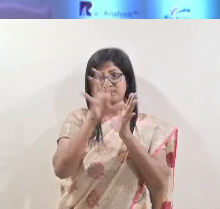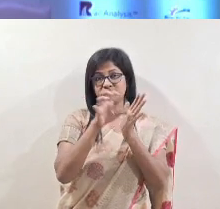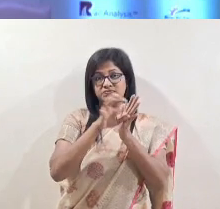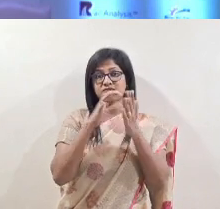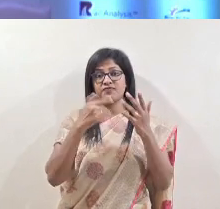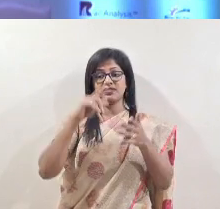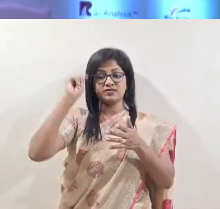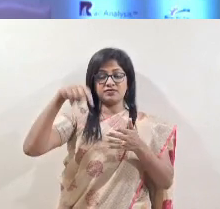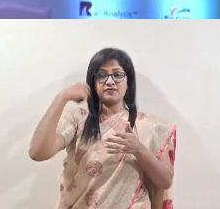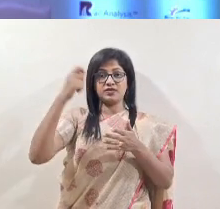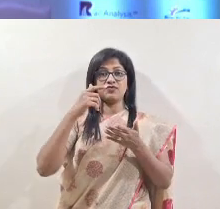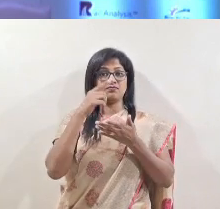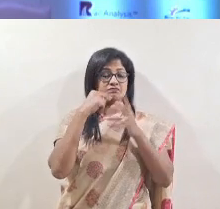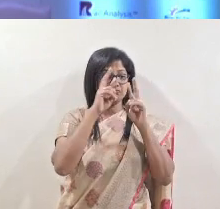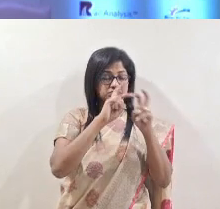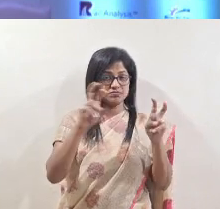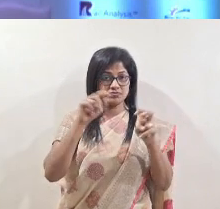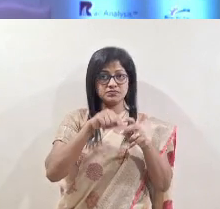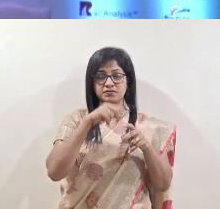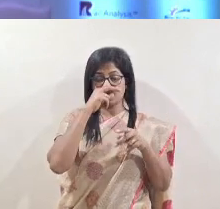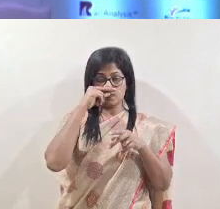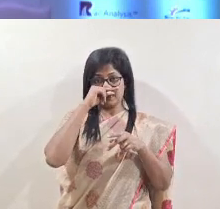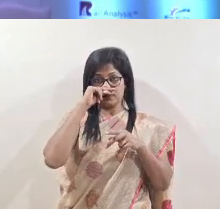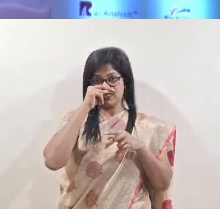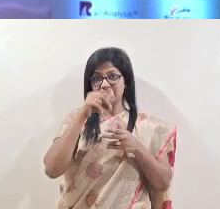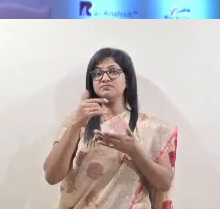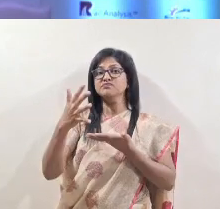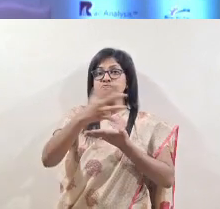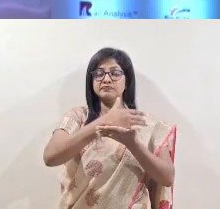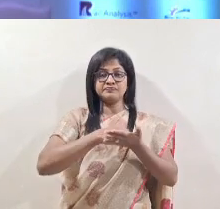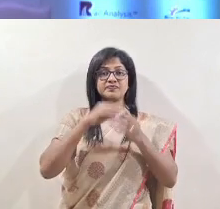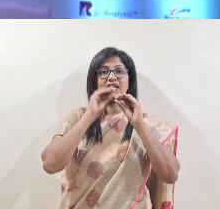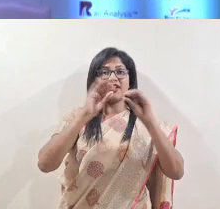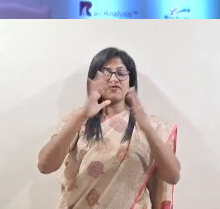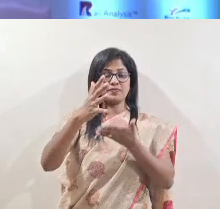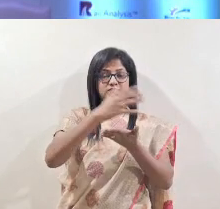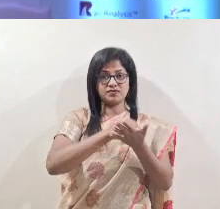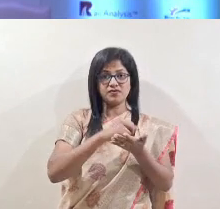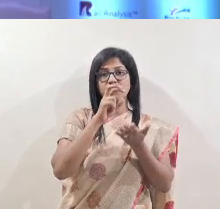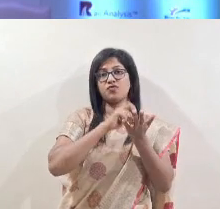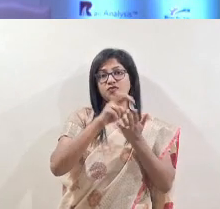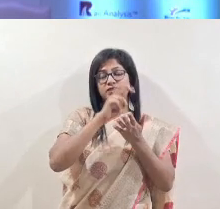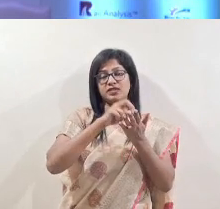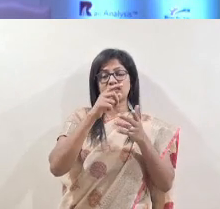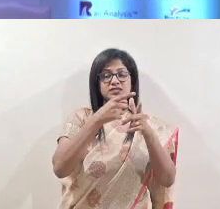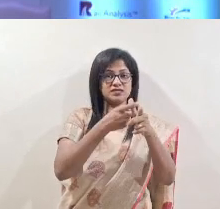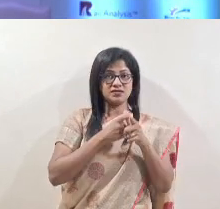video surveys, we gathered the information about the walking speed, number of pedestrians,